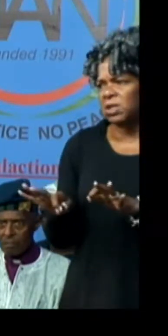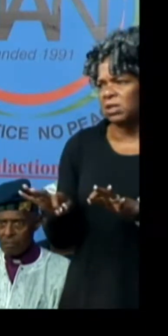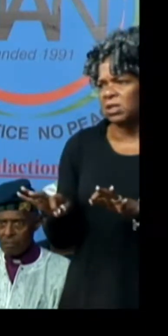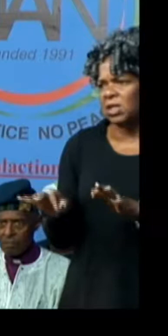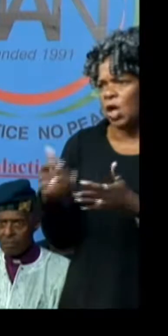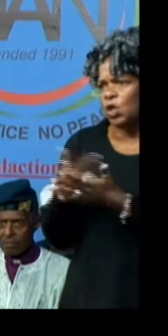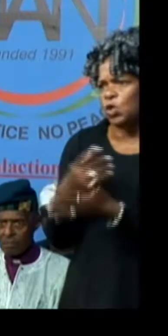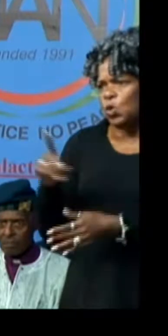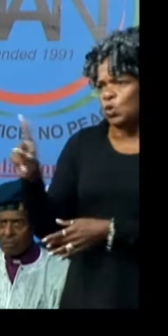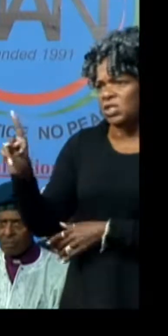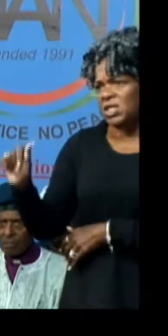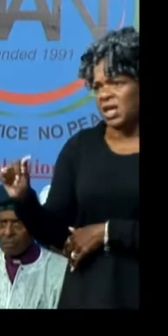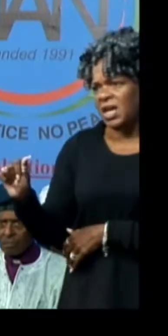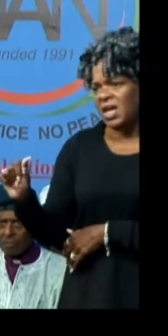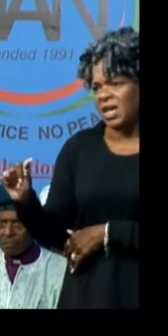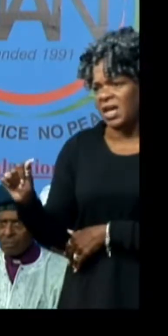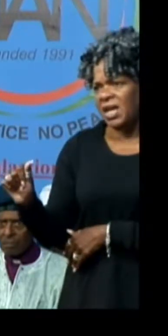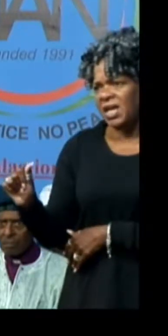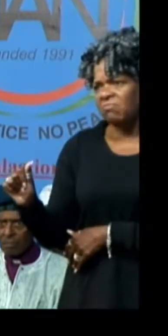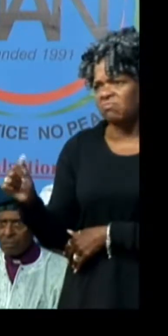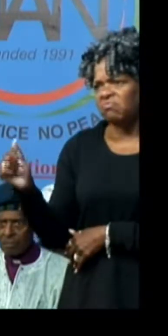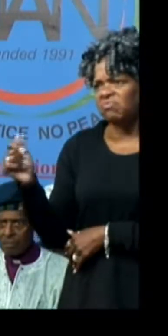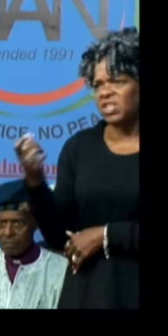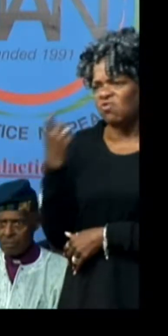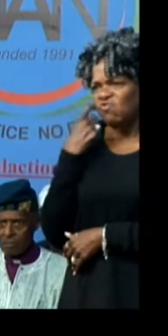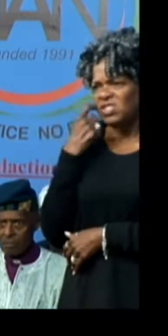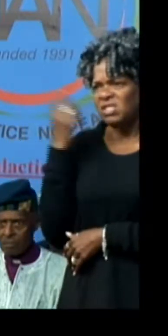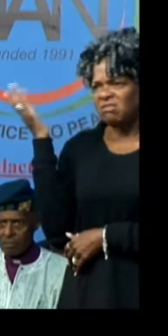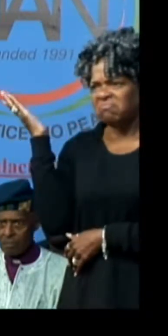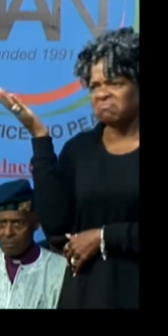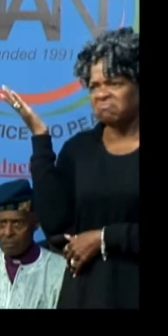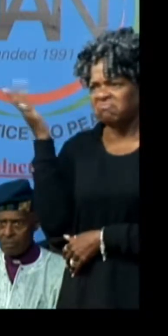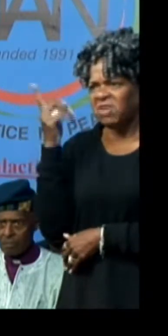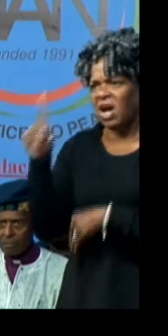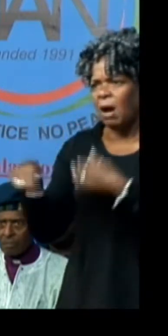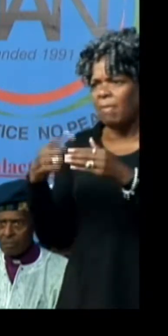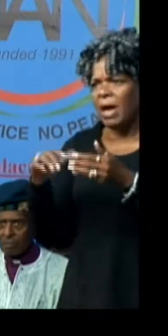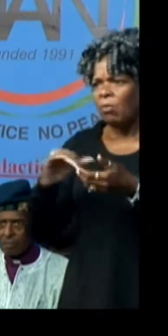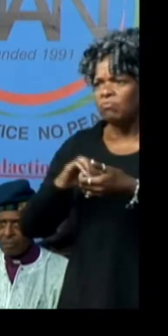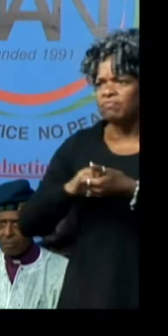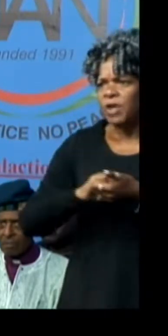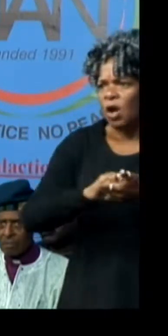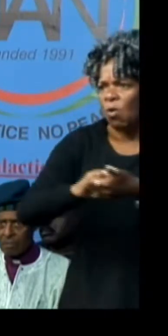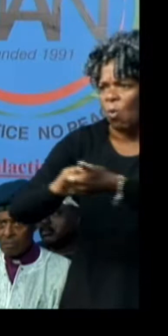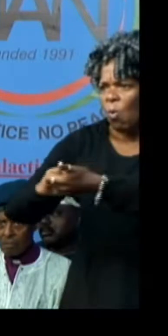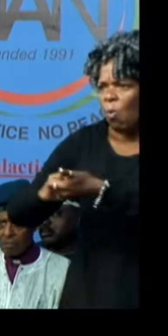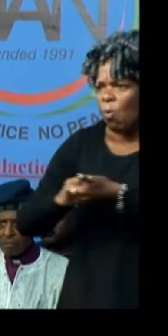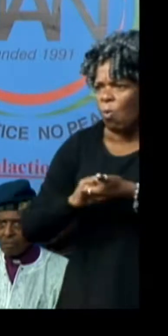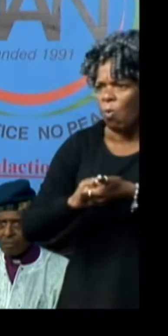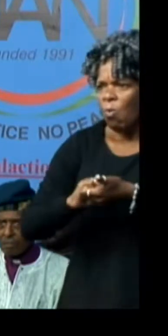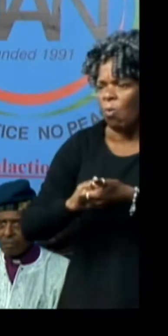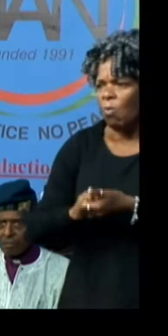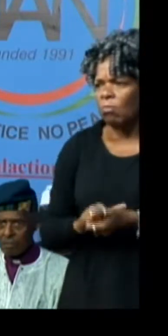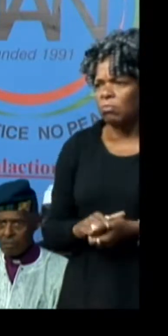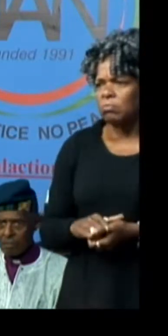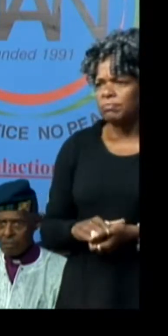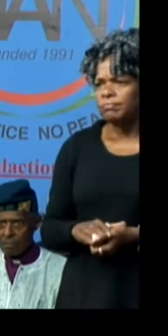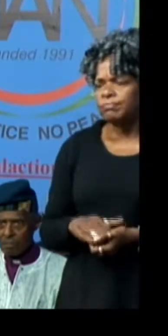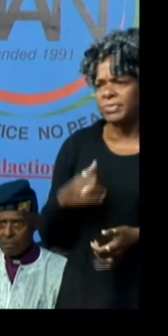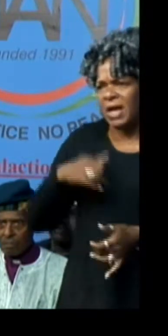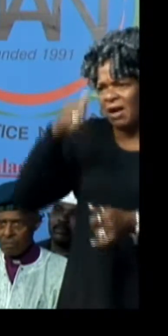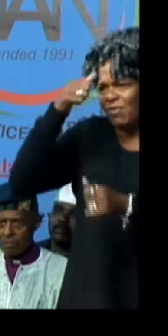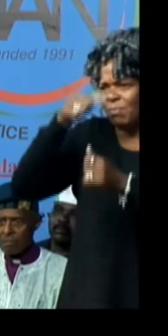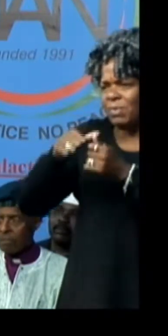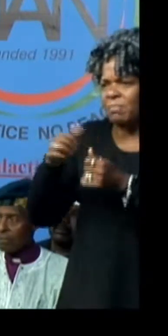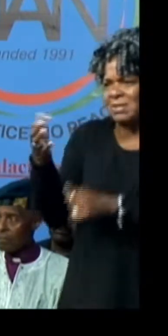in blacks and browns and whites and others coalescing. And I remember in 1999